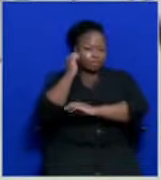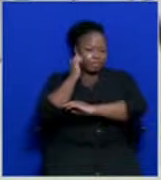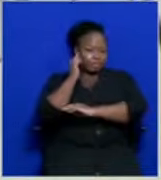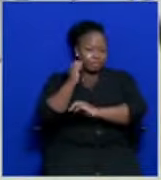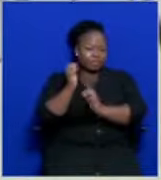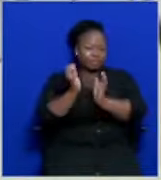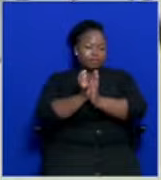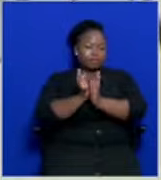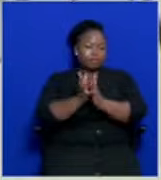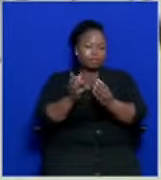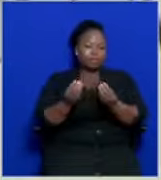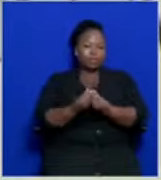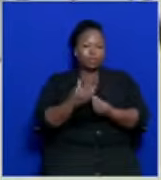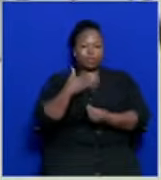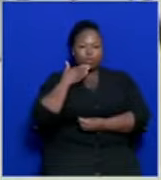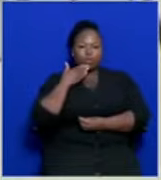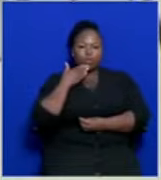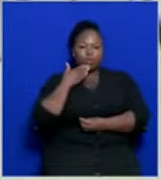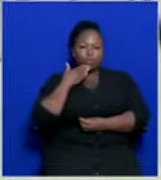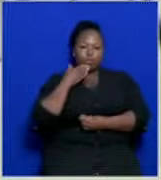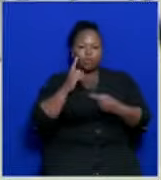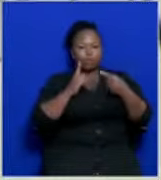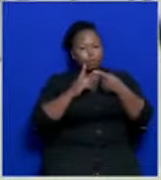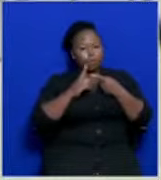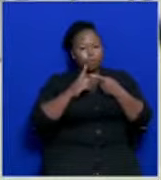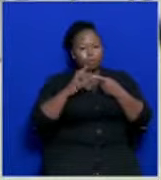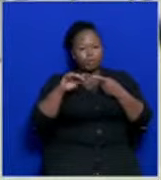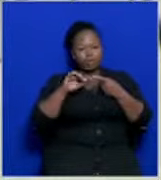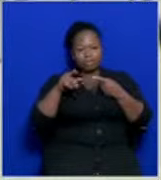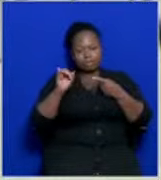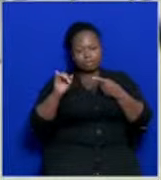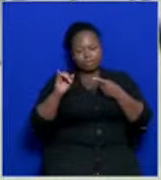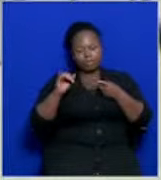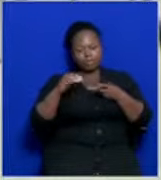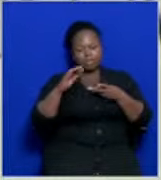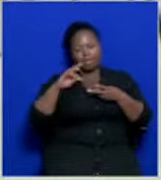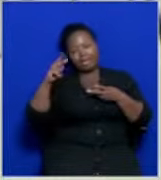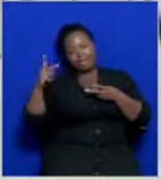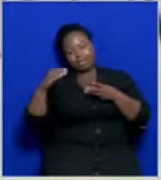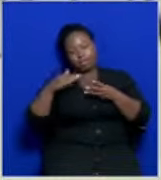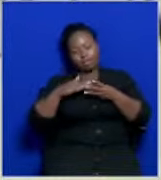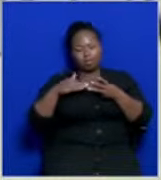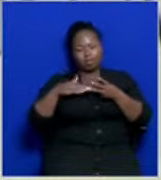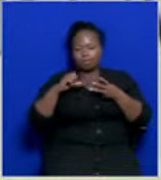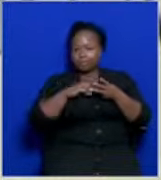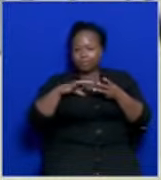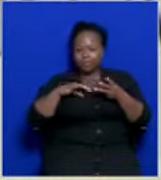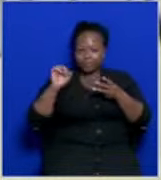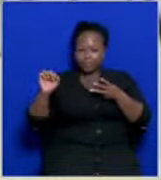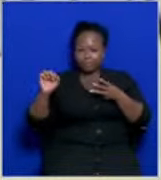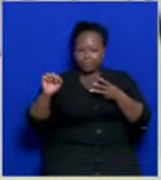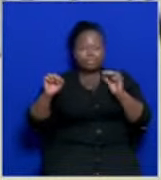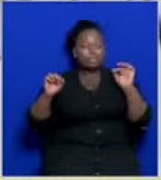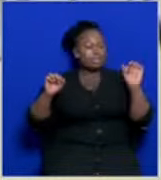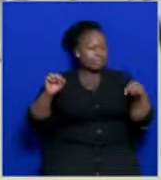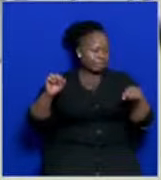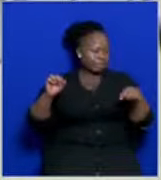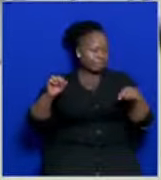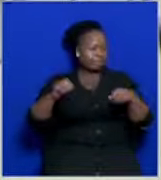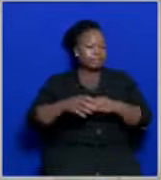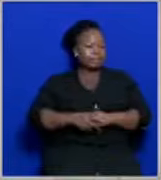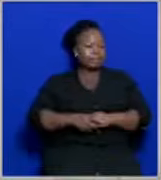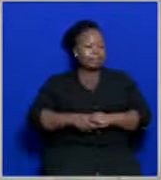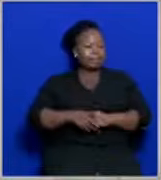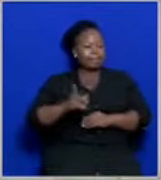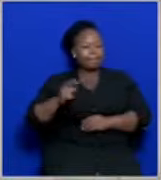Mr. Brigadier Mkwanazi and 2 other employees, right? Yes. Now, you continue on that paragraph and